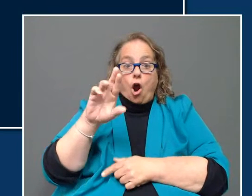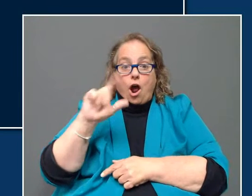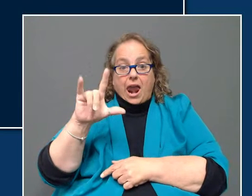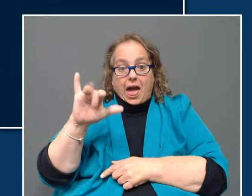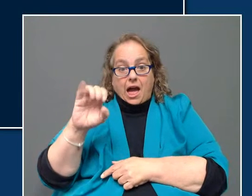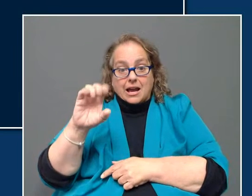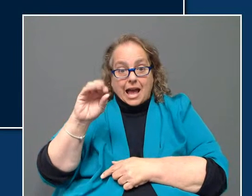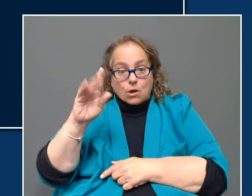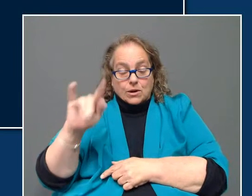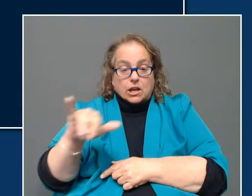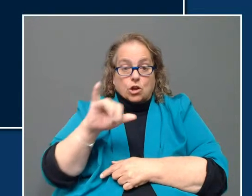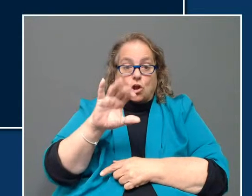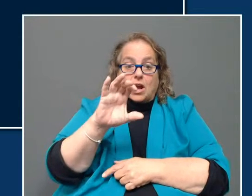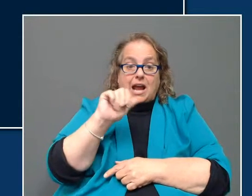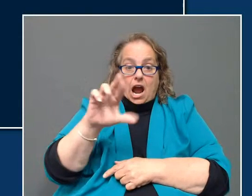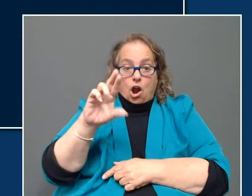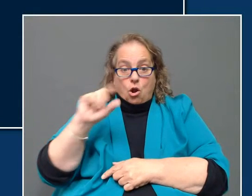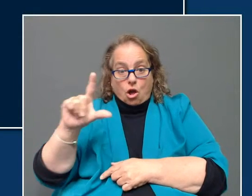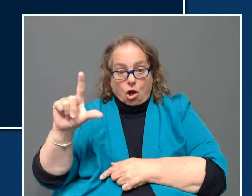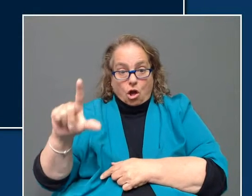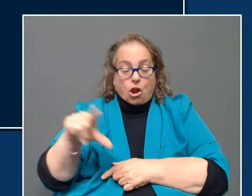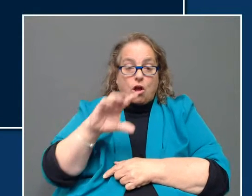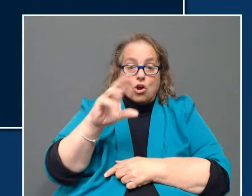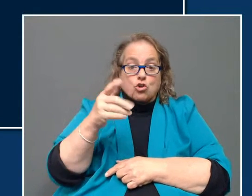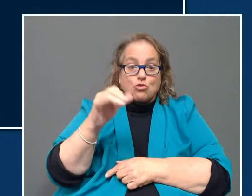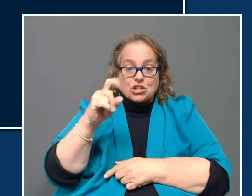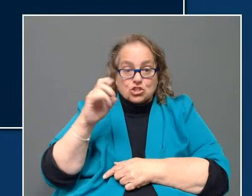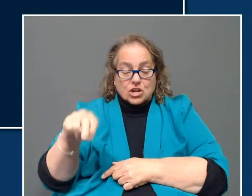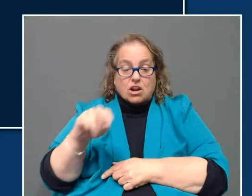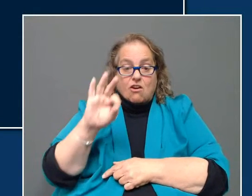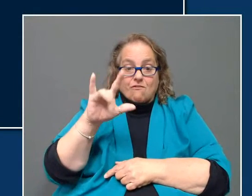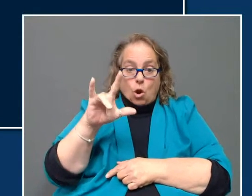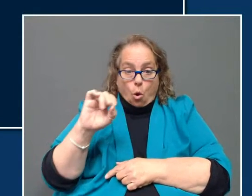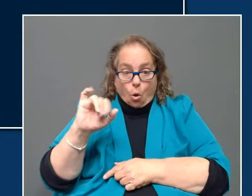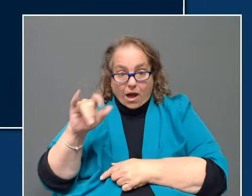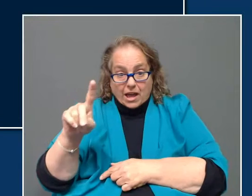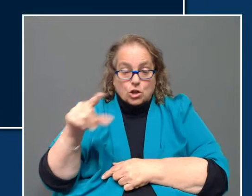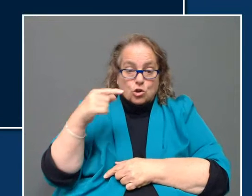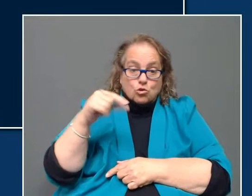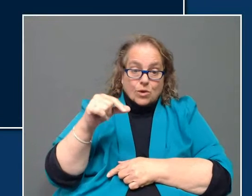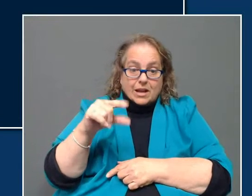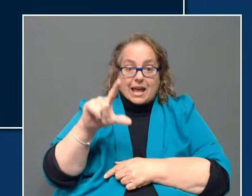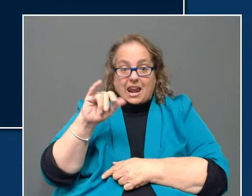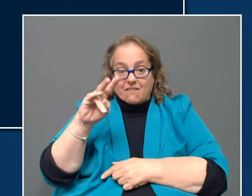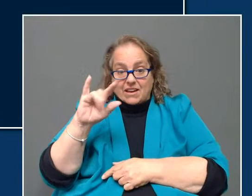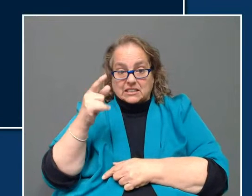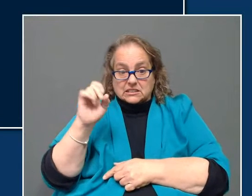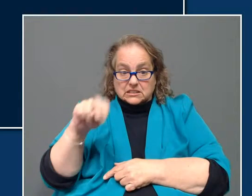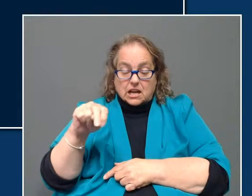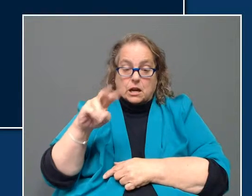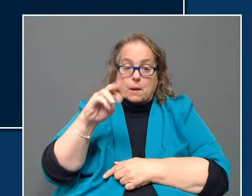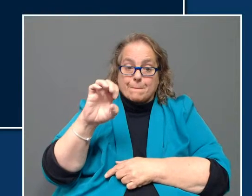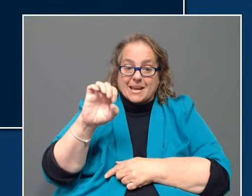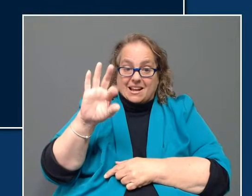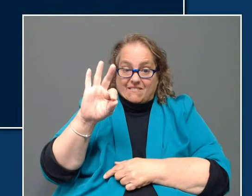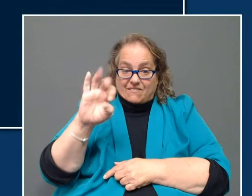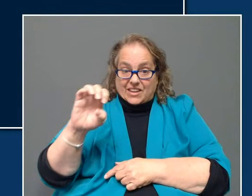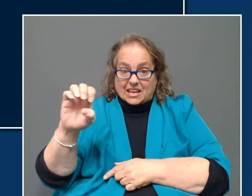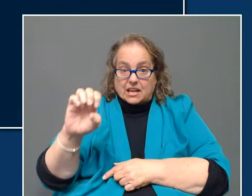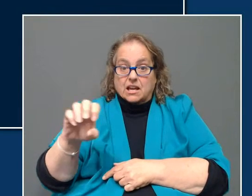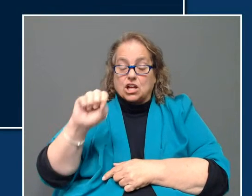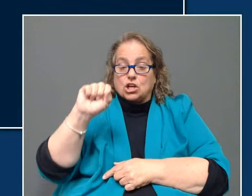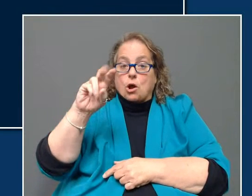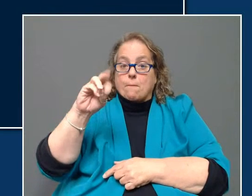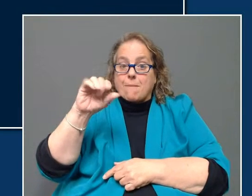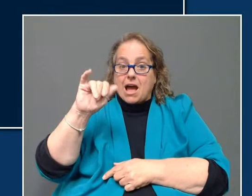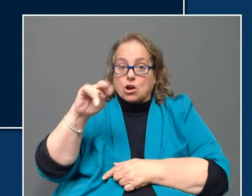Greene, Livingston, Menifee, Monroe, Morgan, Shelby, Spencer, Todd, and